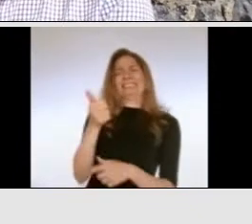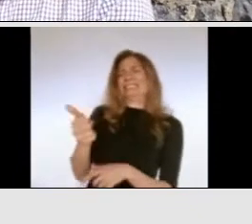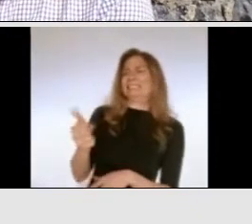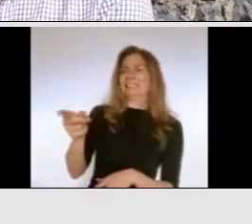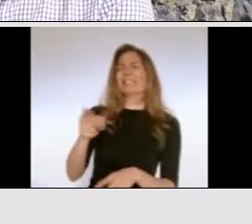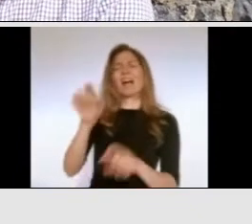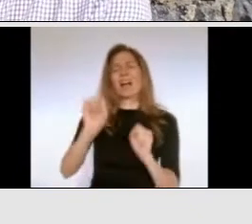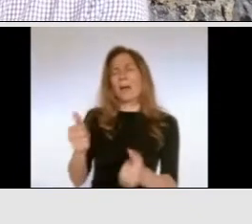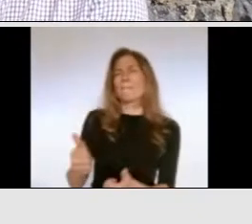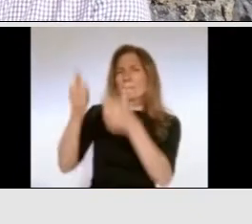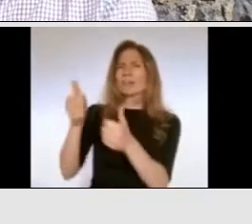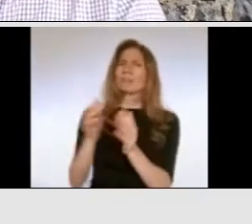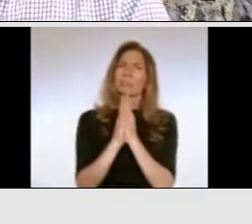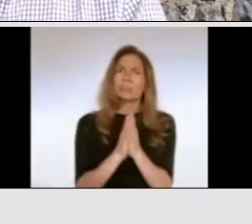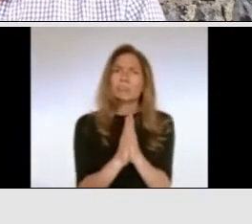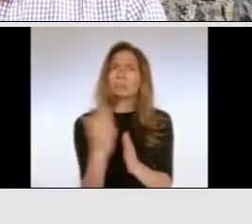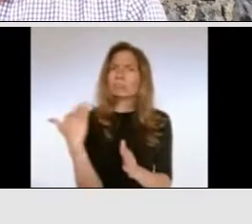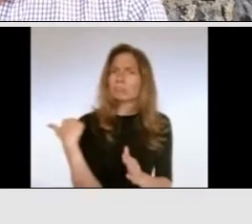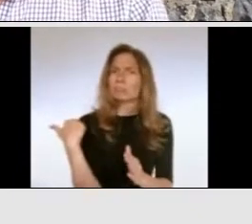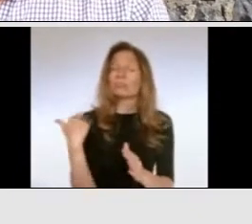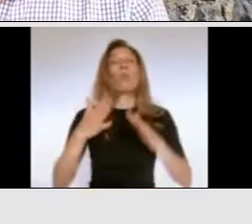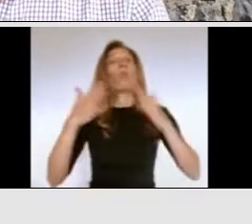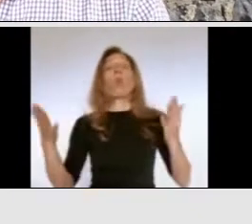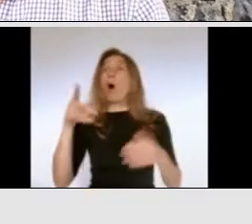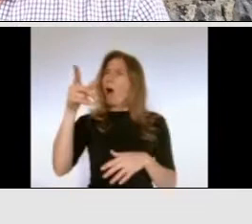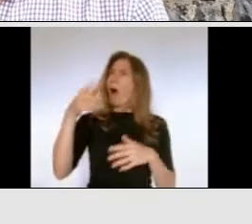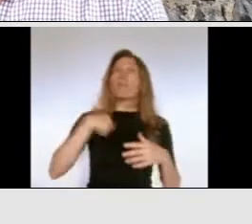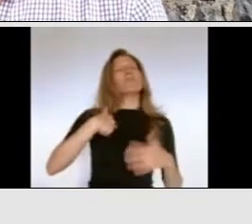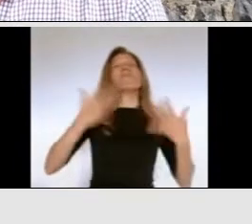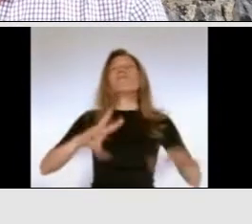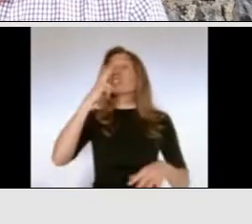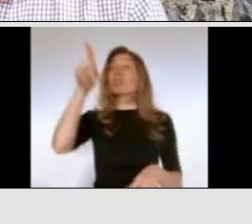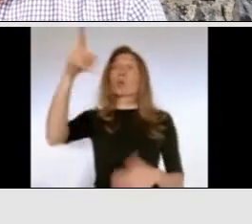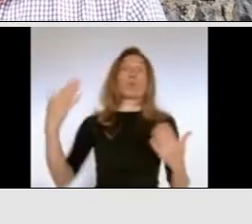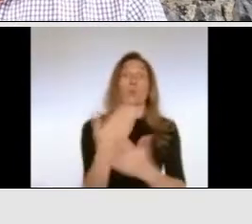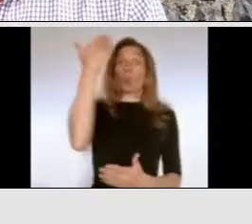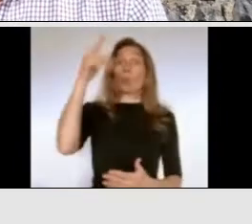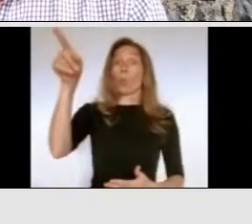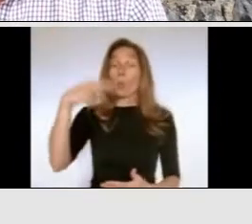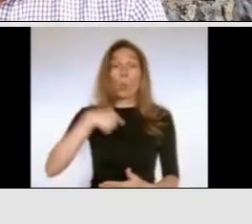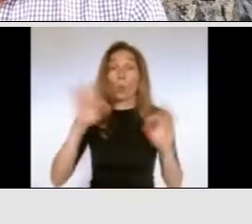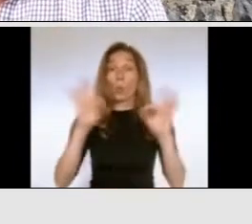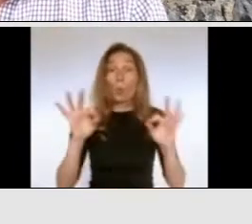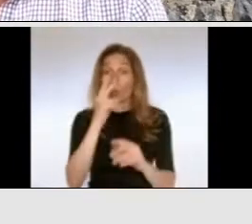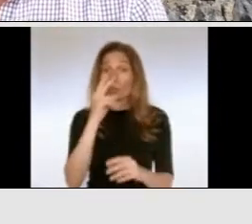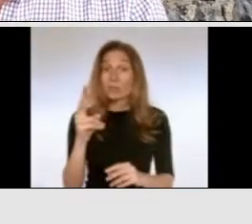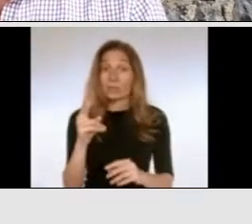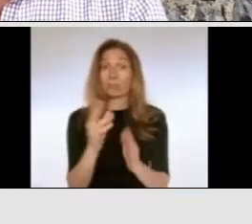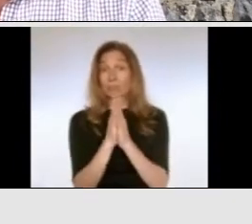do them better, or new ways of doing things that we may not have considered.